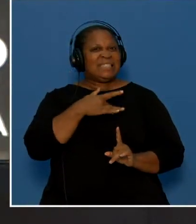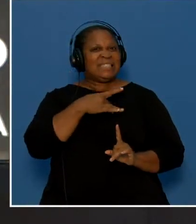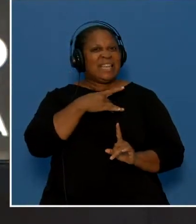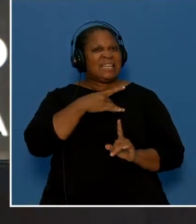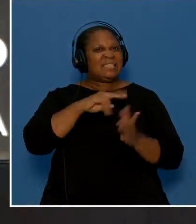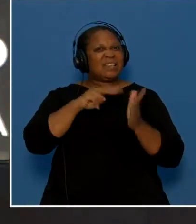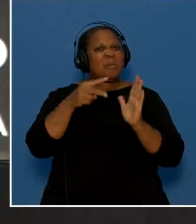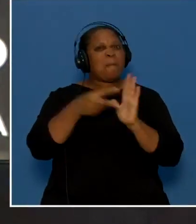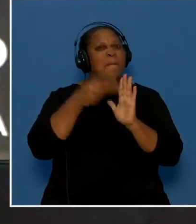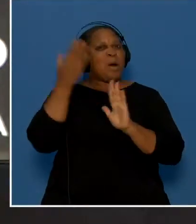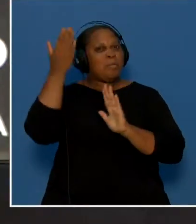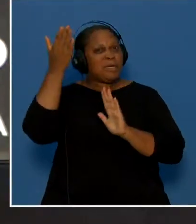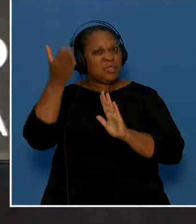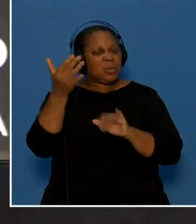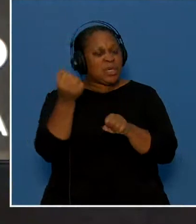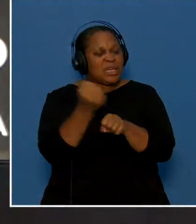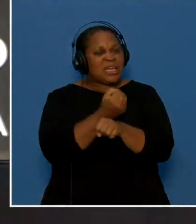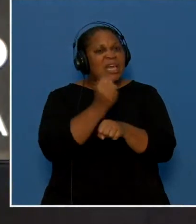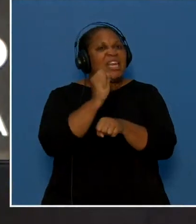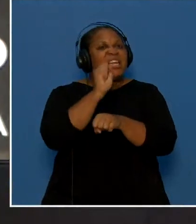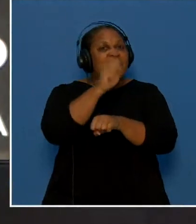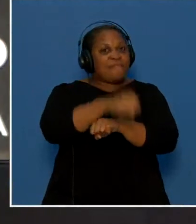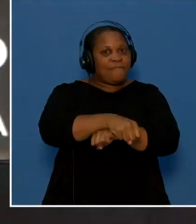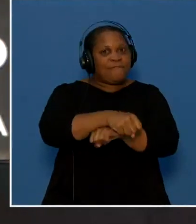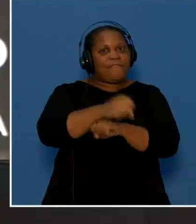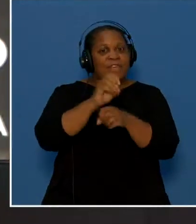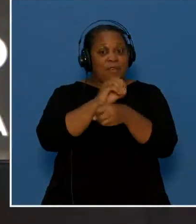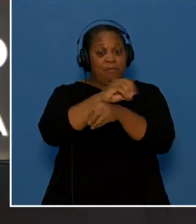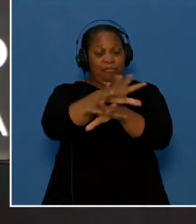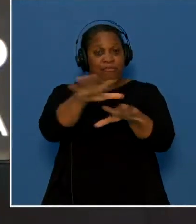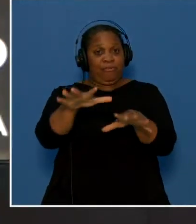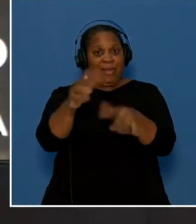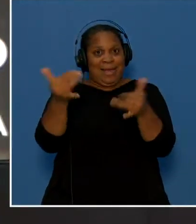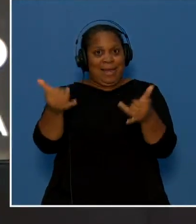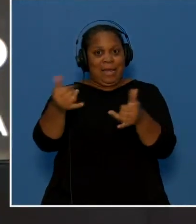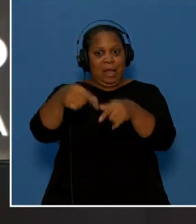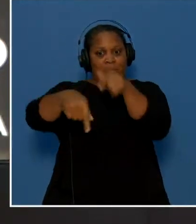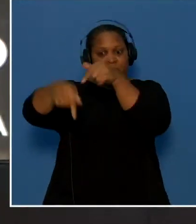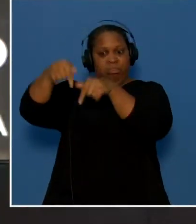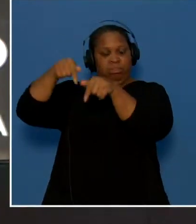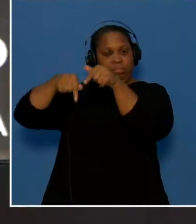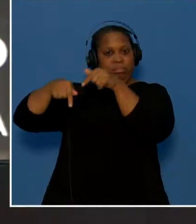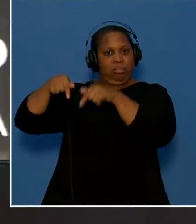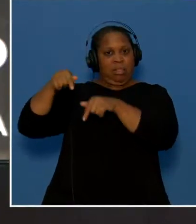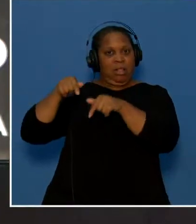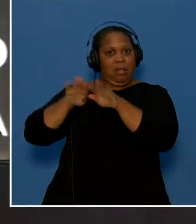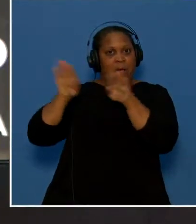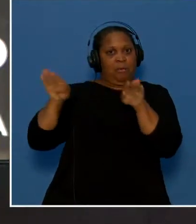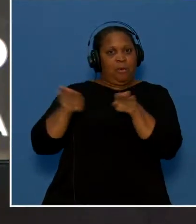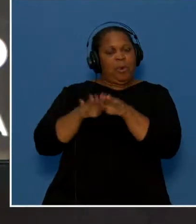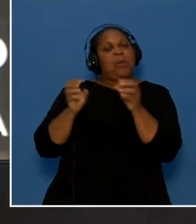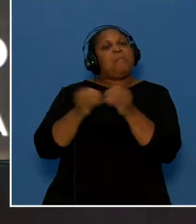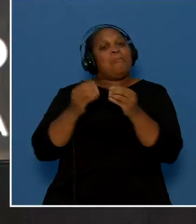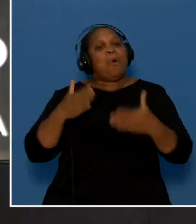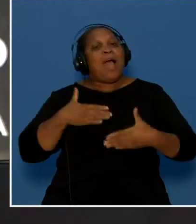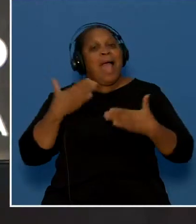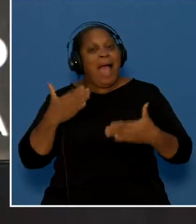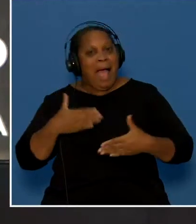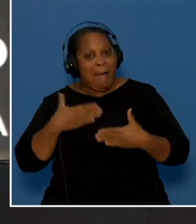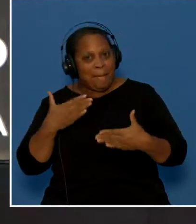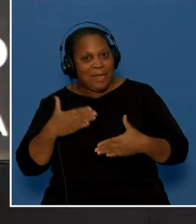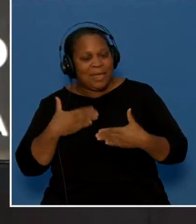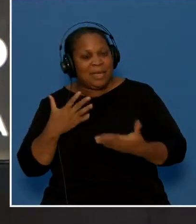the virus and begin to bring Bermuda back to a place where we all will be more happy and